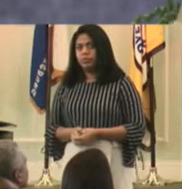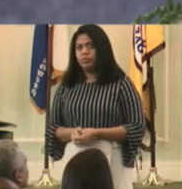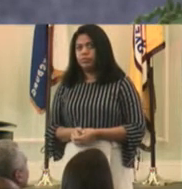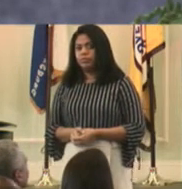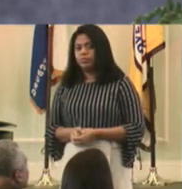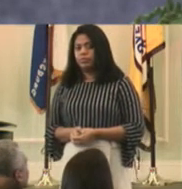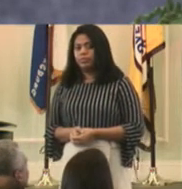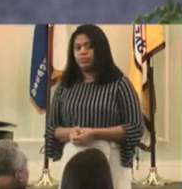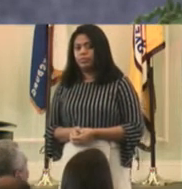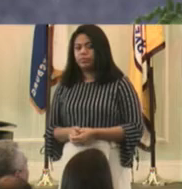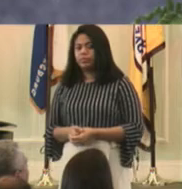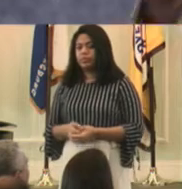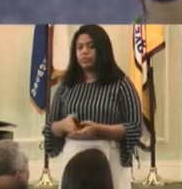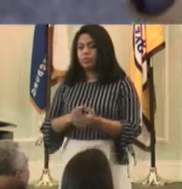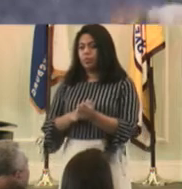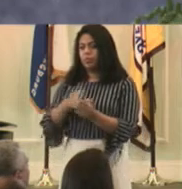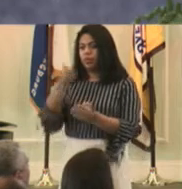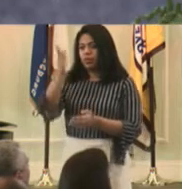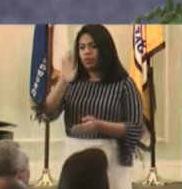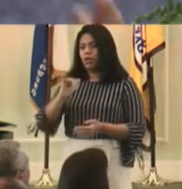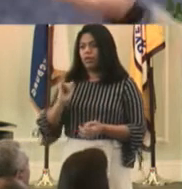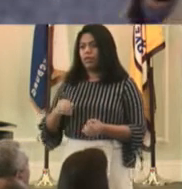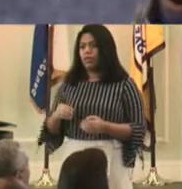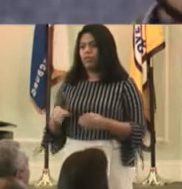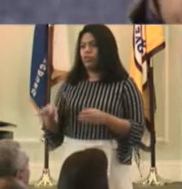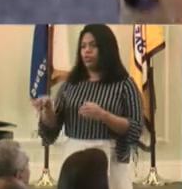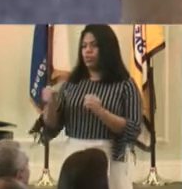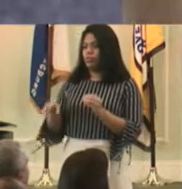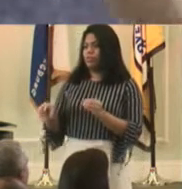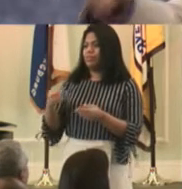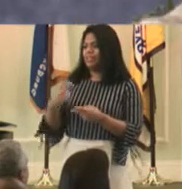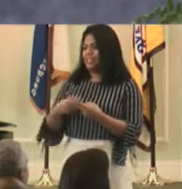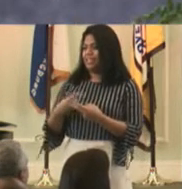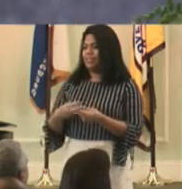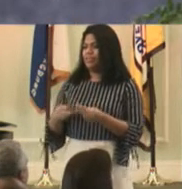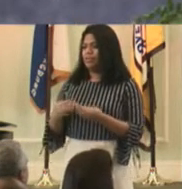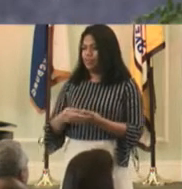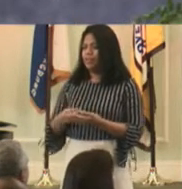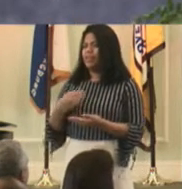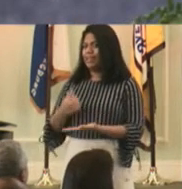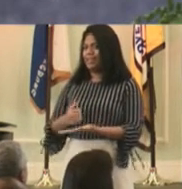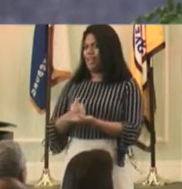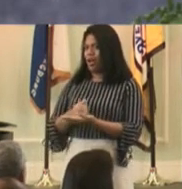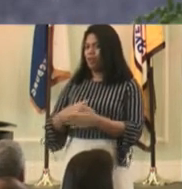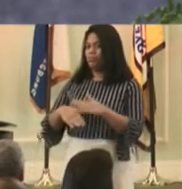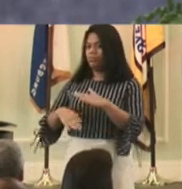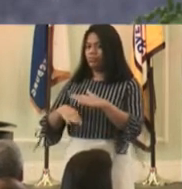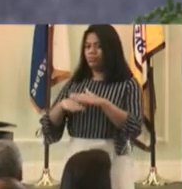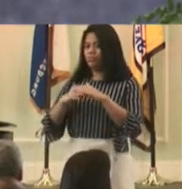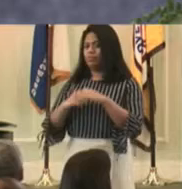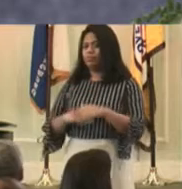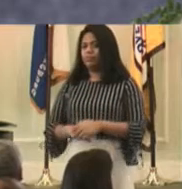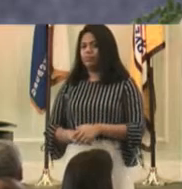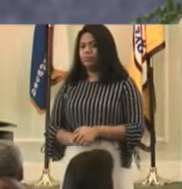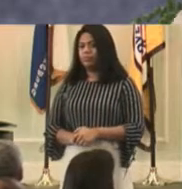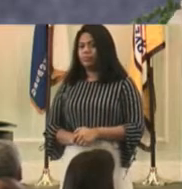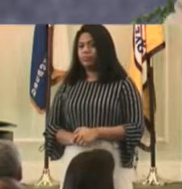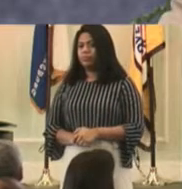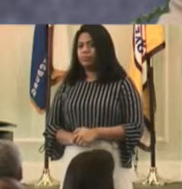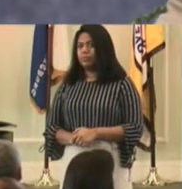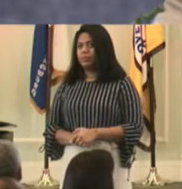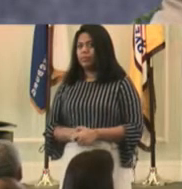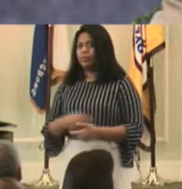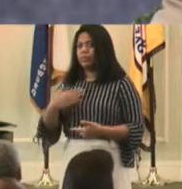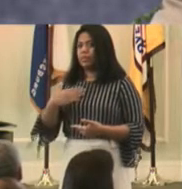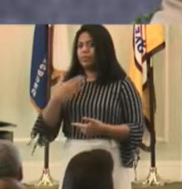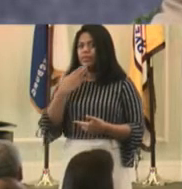I'm assuming that we got, Sister Sandra, I'm assuming that some funds came in from the play. I want to especially thank Sister Sharon and the leadership